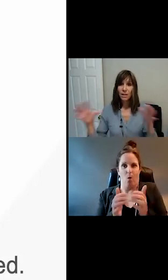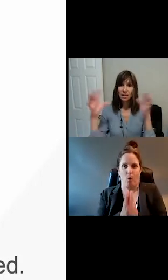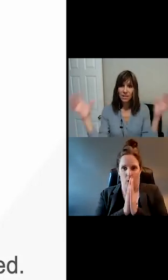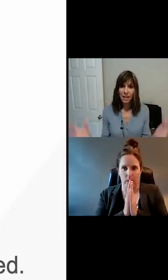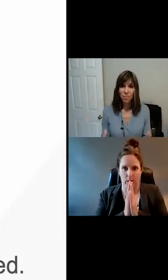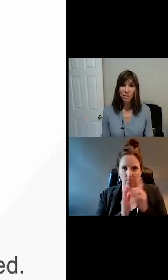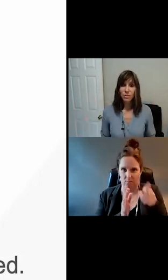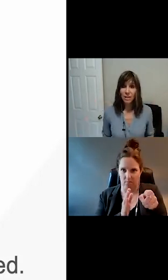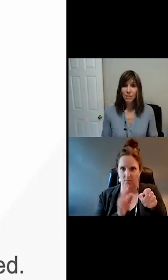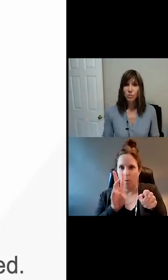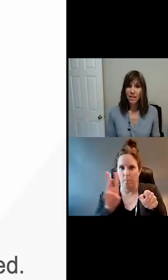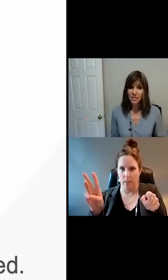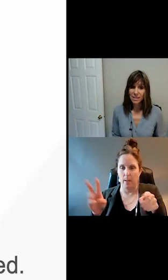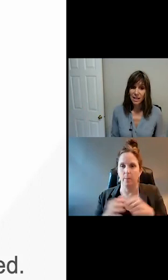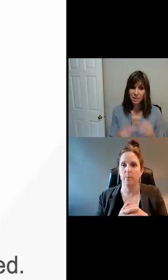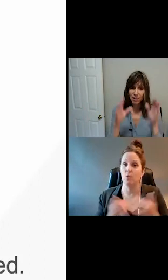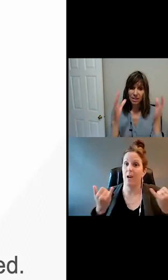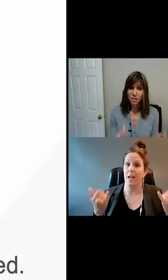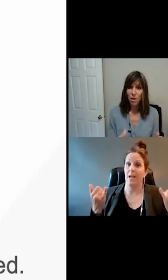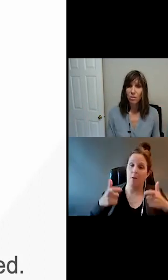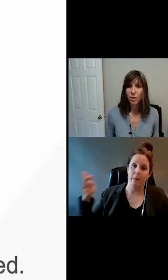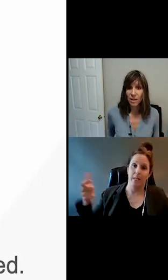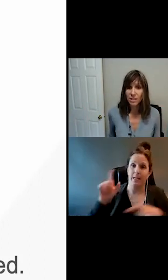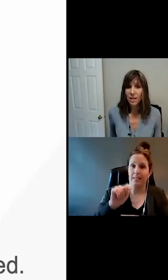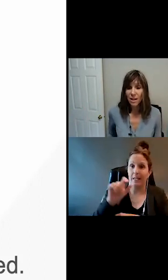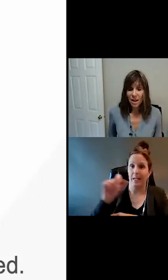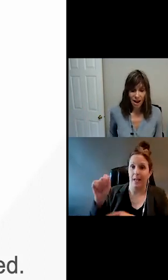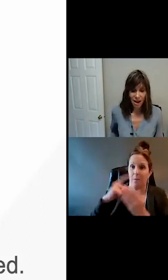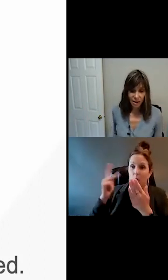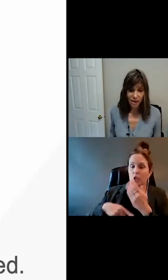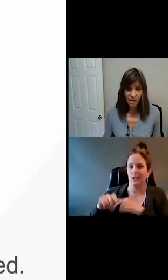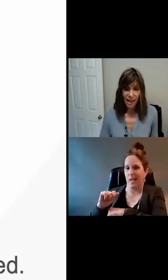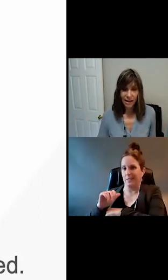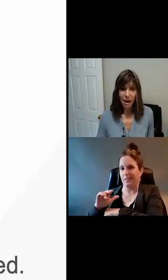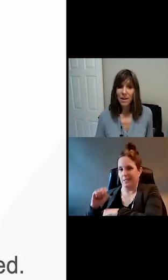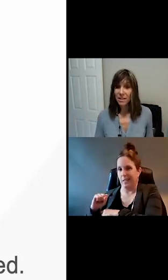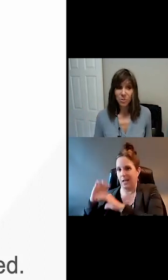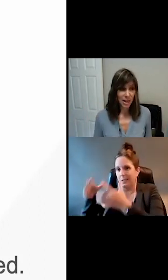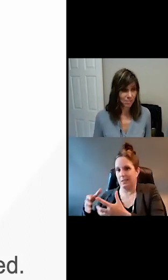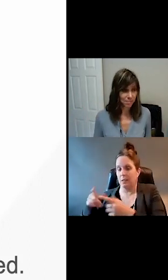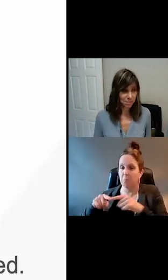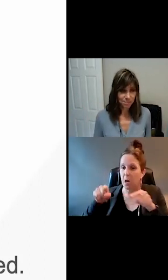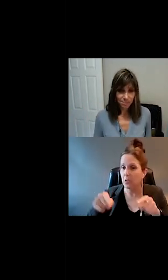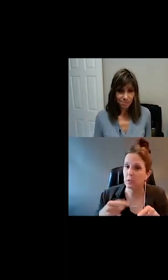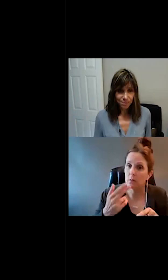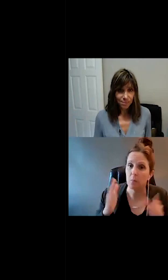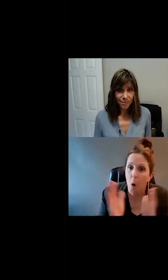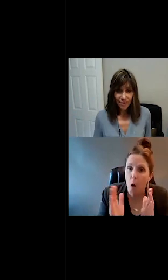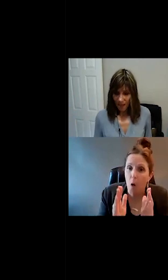our big TA project right now is with ACCS, but these smaller requests can come in this way.